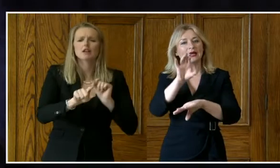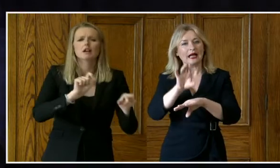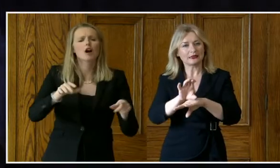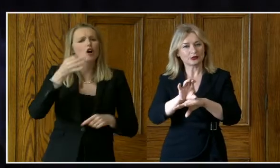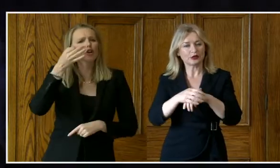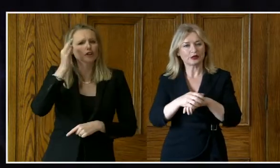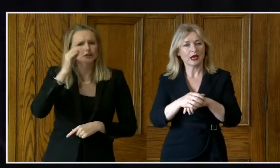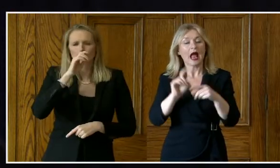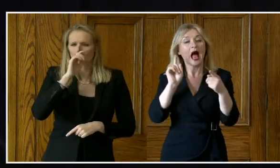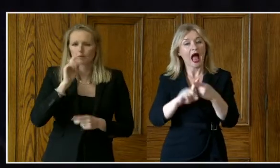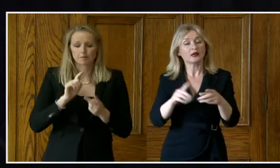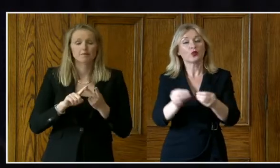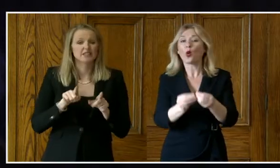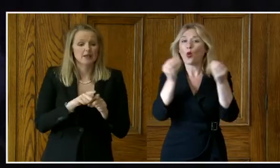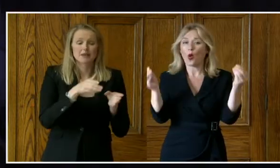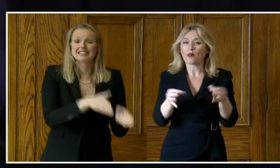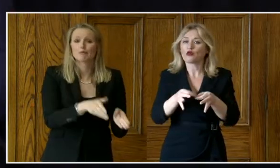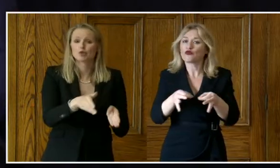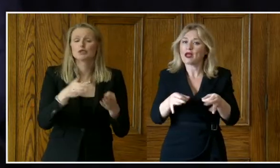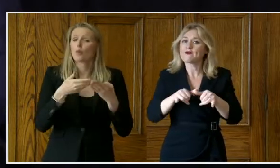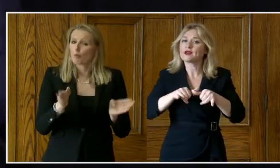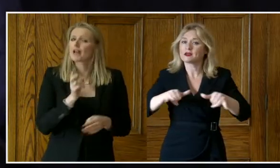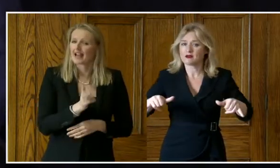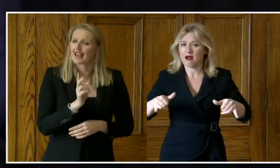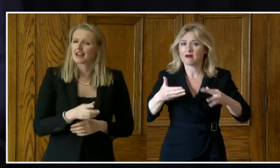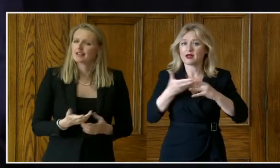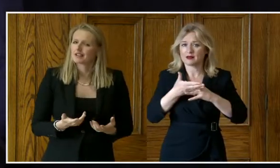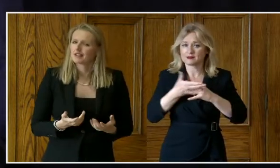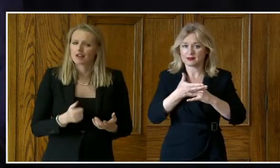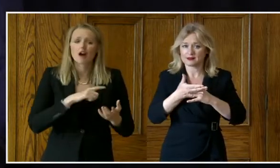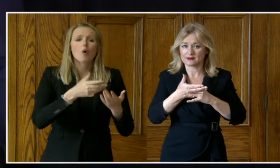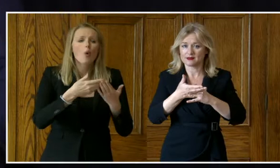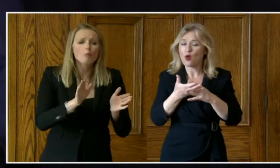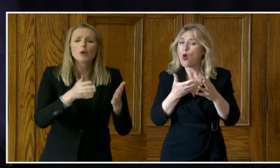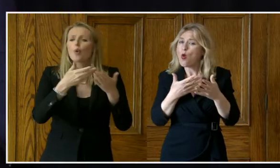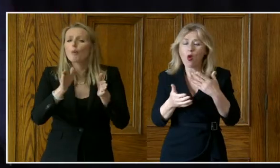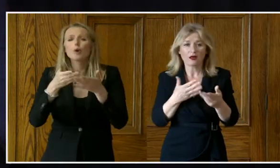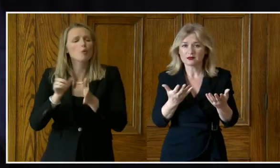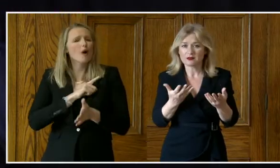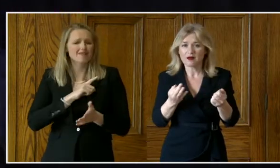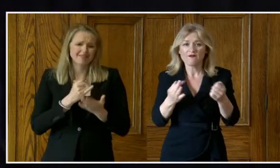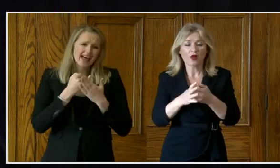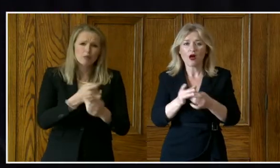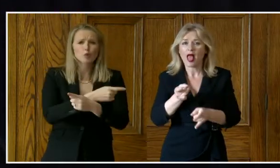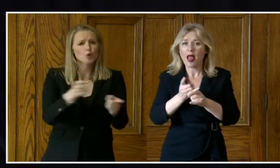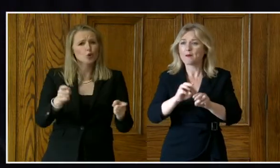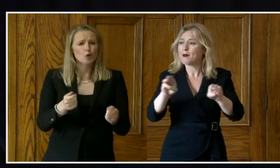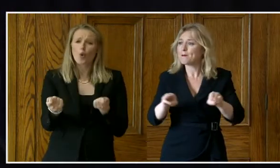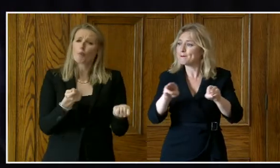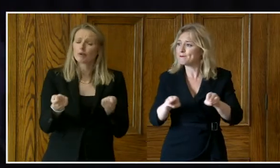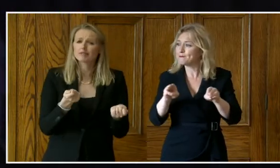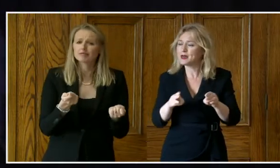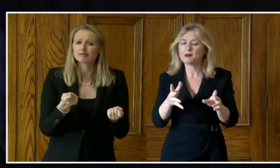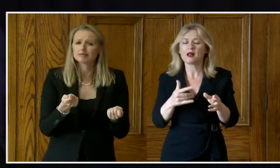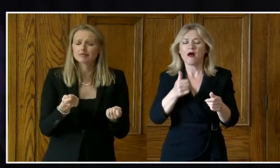opened access to our cemeteries. The purpose of these actions is actually to help people cope and stay at home longer